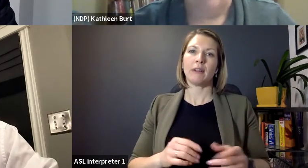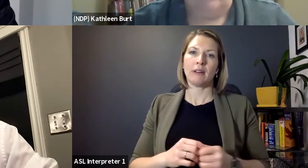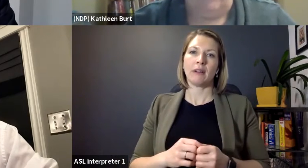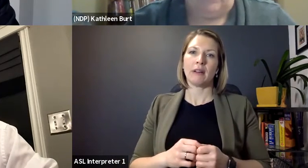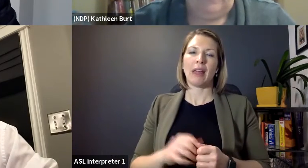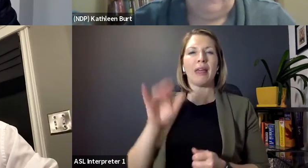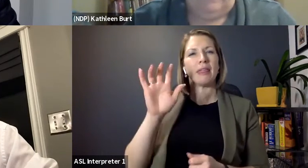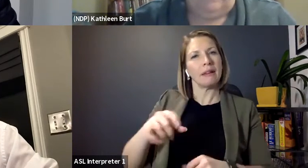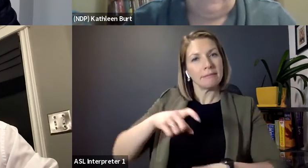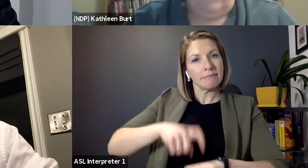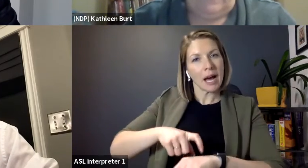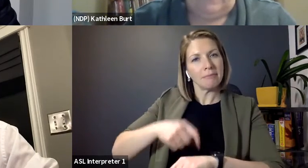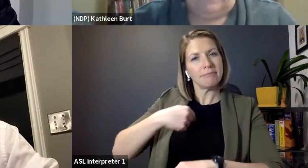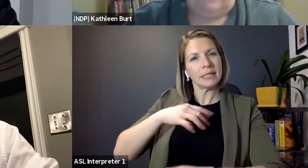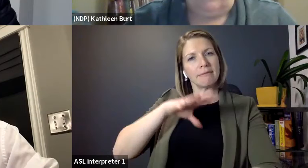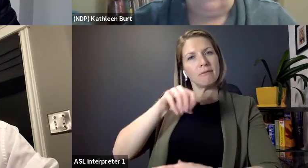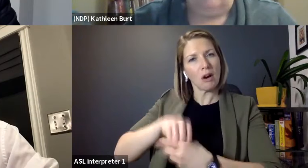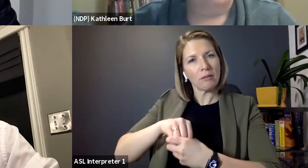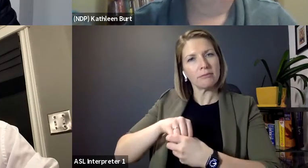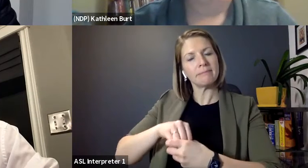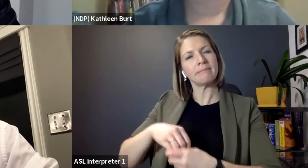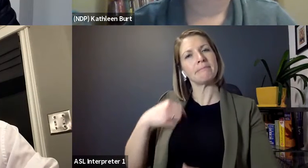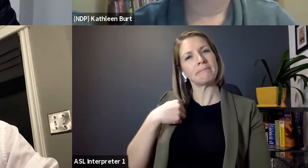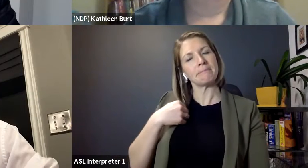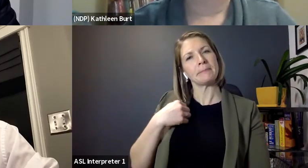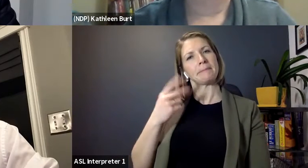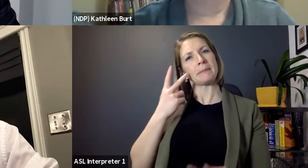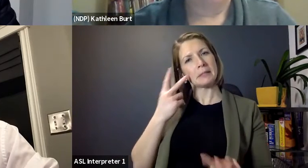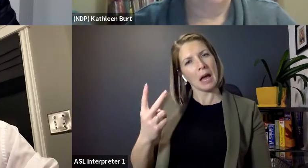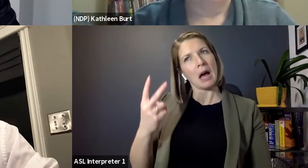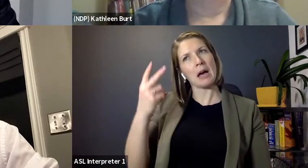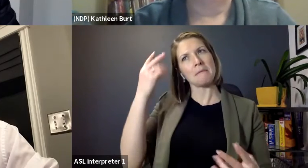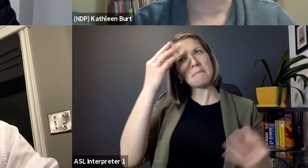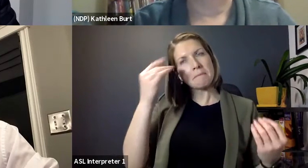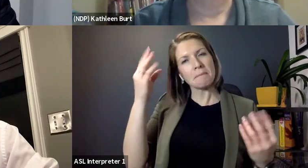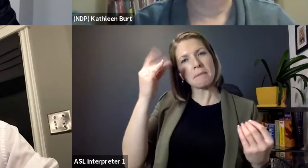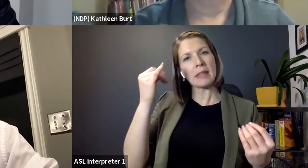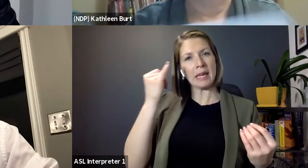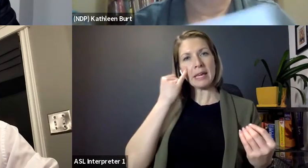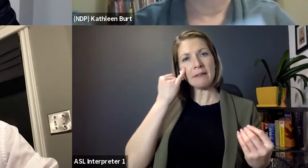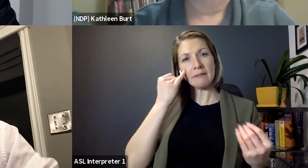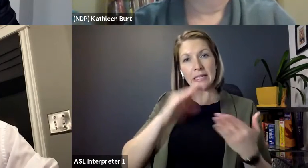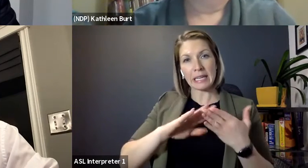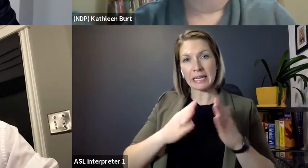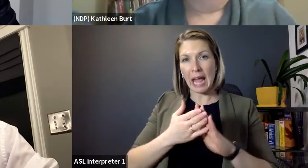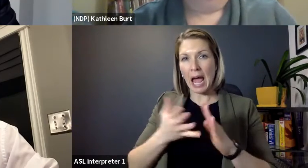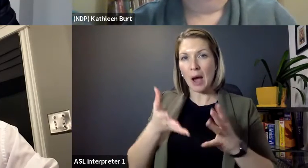on the chamber that I realized that if we wanted to develop the potential of our communities,